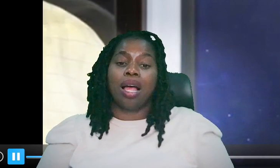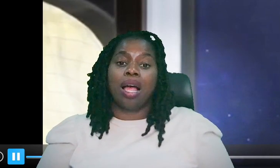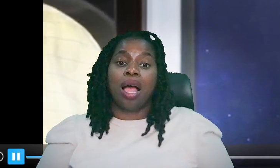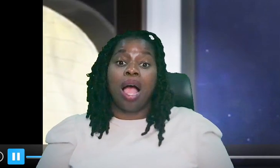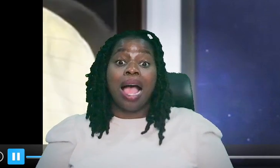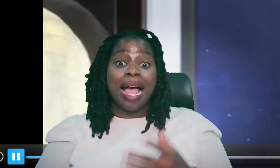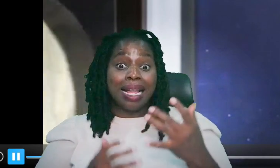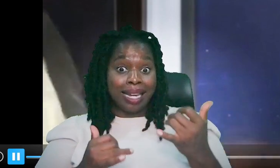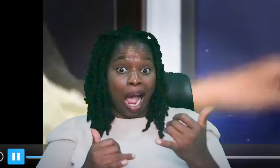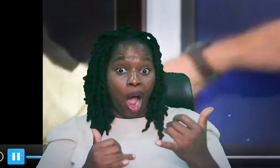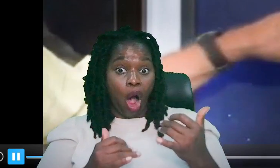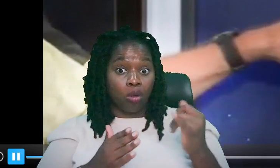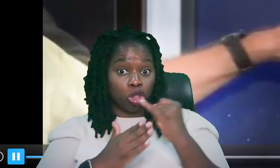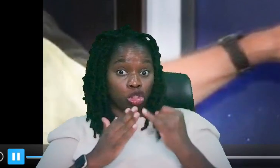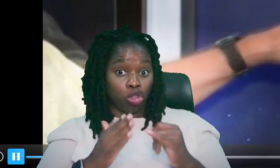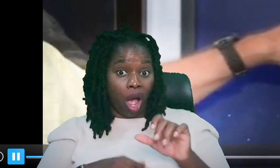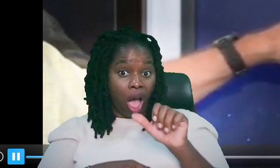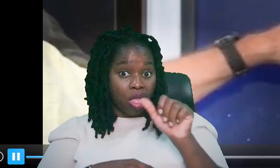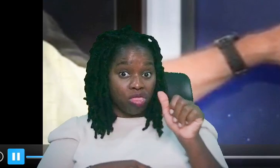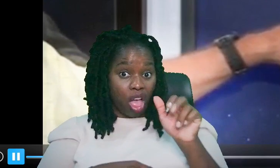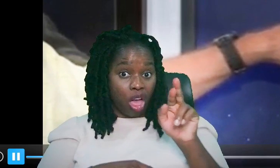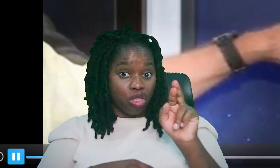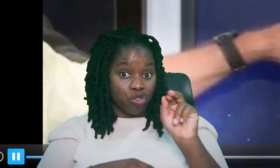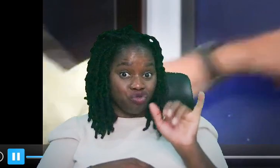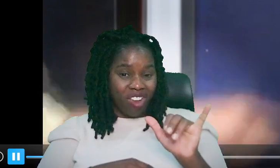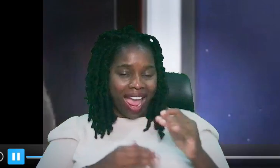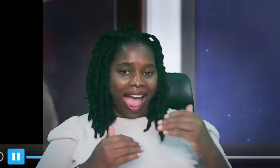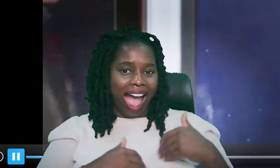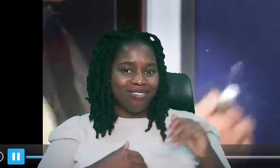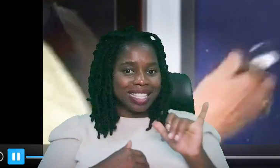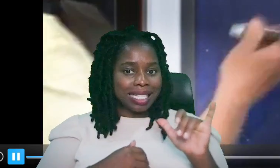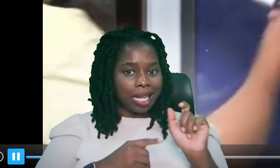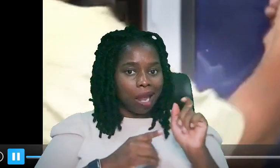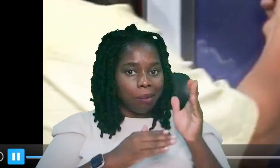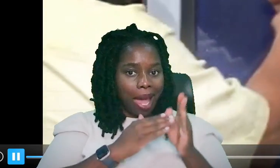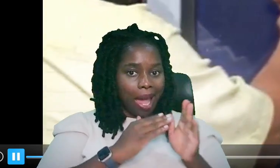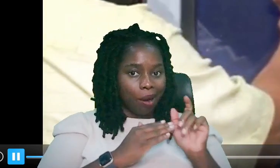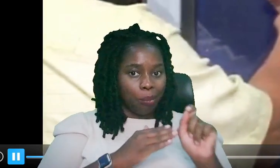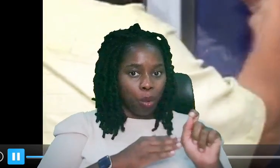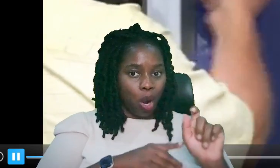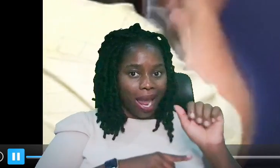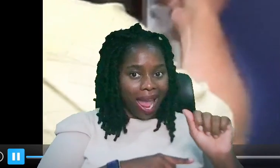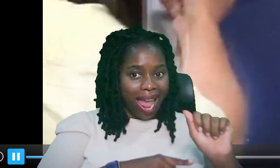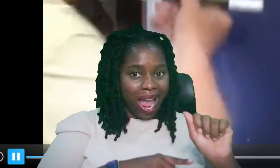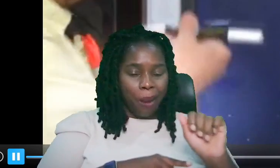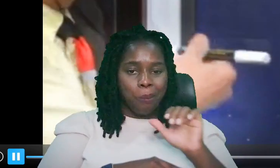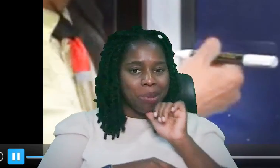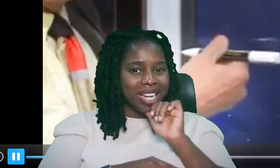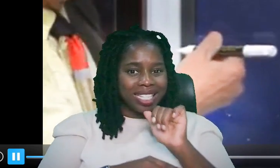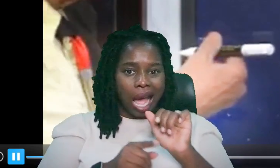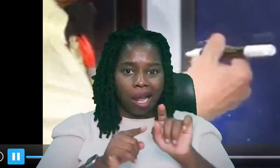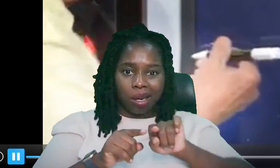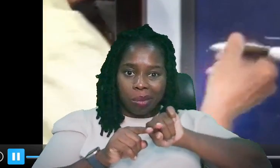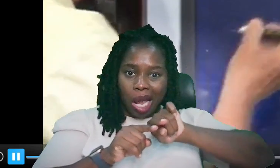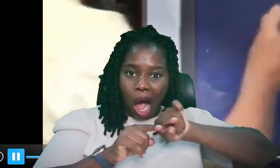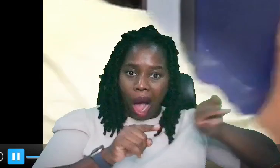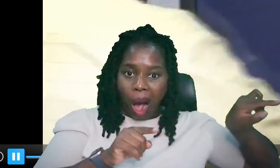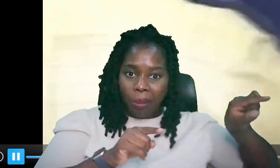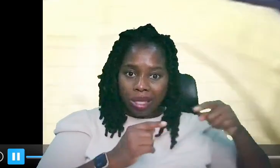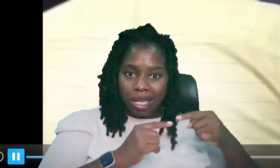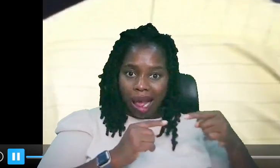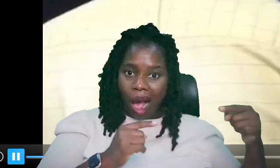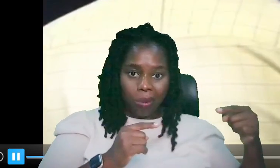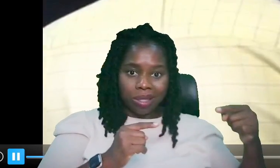draw another ray that has the same end point as A, but it's not going to necessarily be the opposite